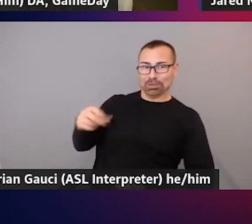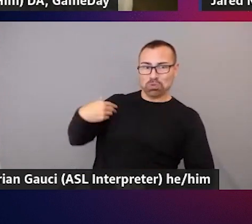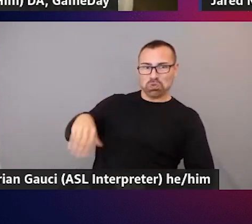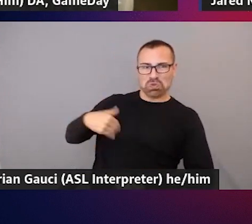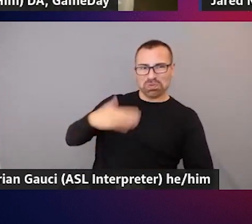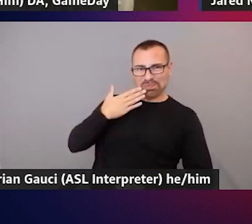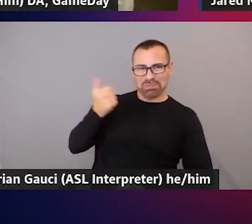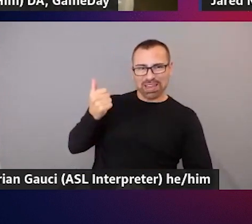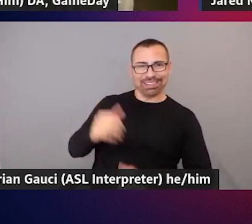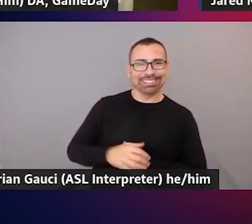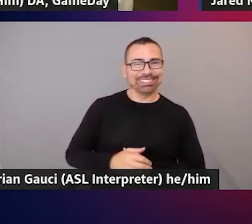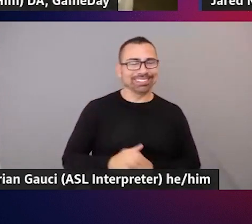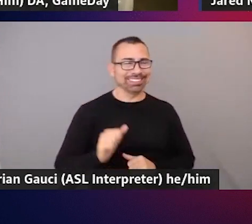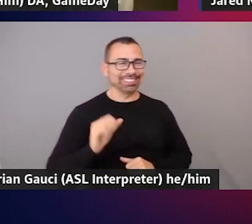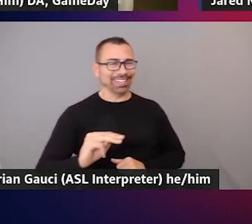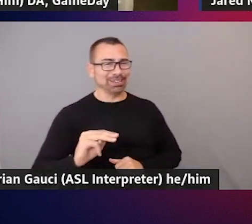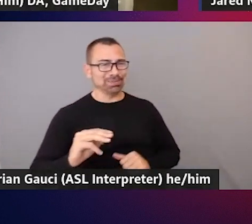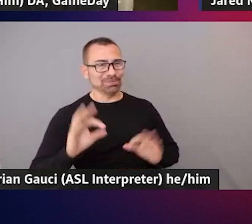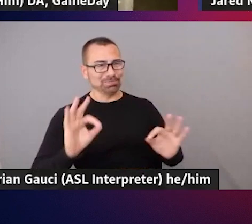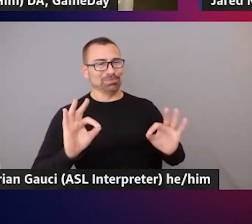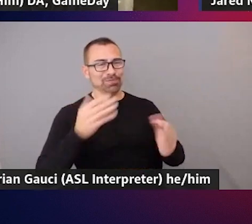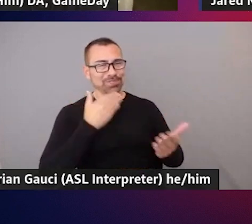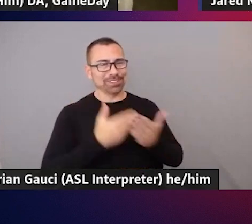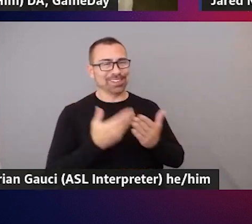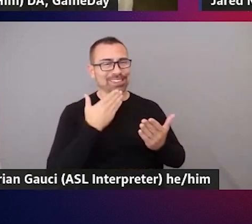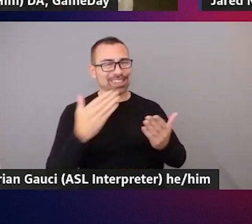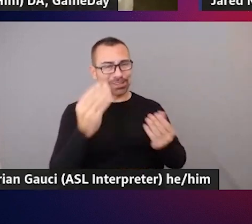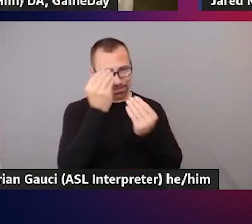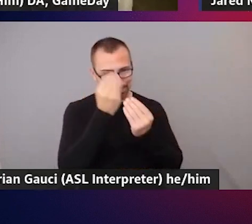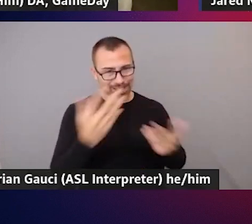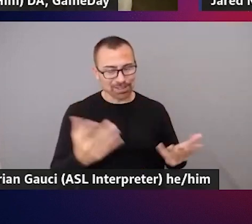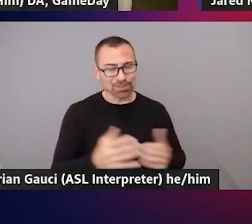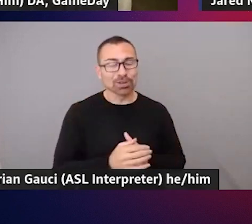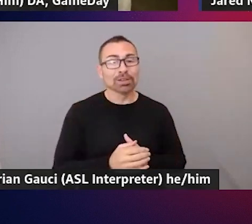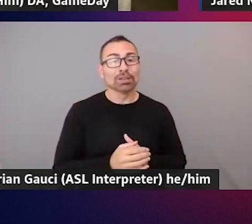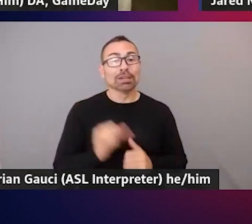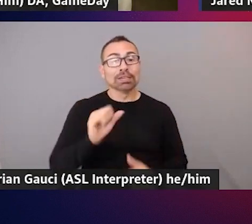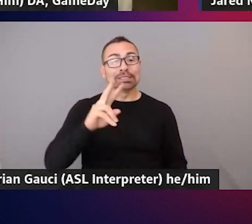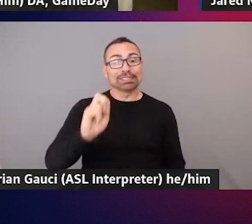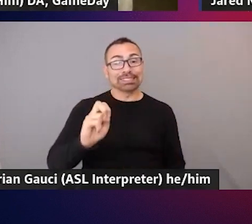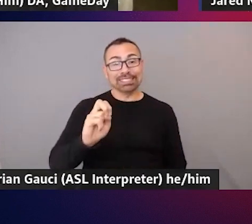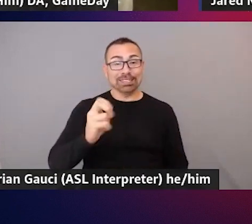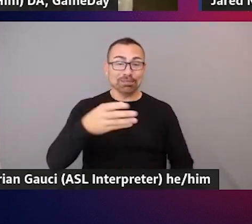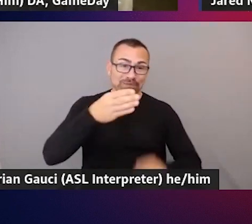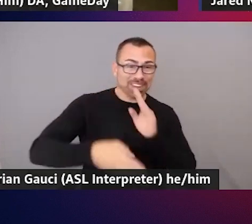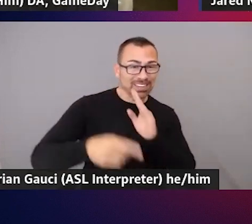important. Thank you for bringing that up, Omer. Steve, take us out.